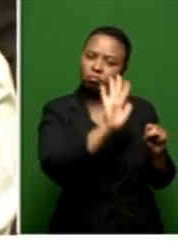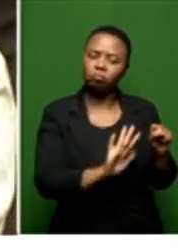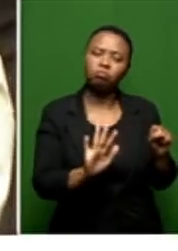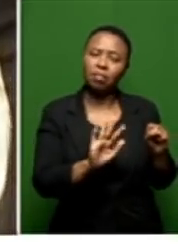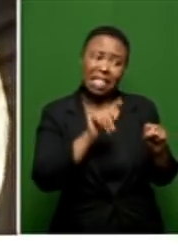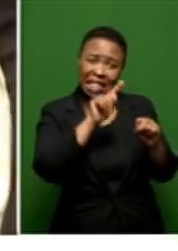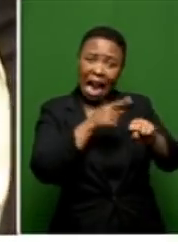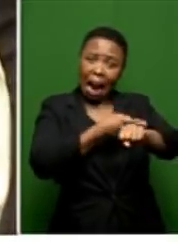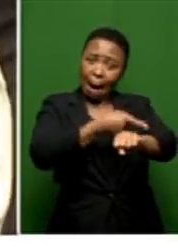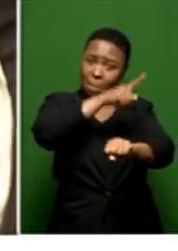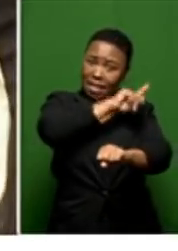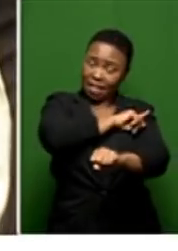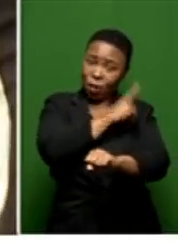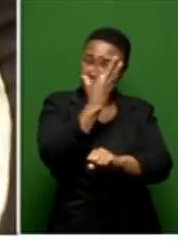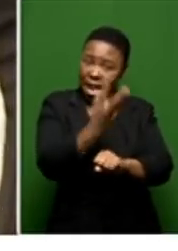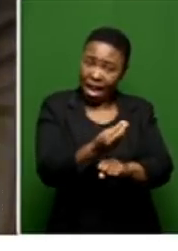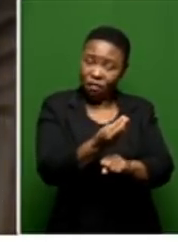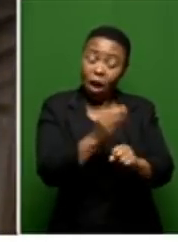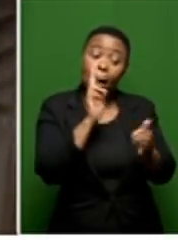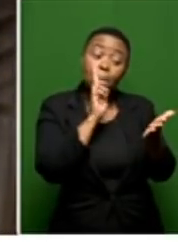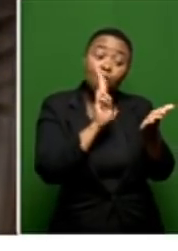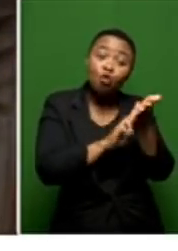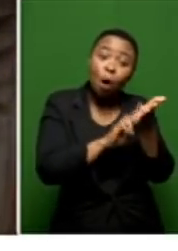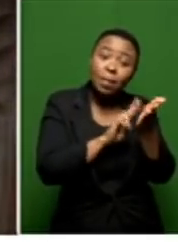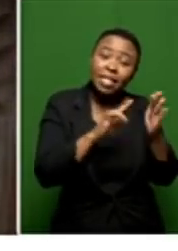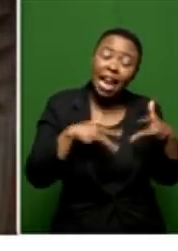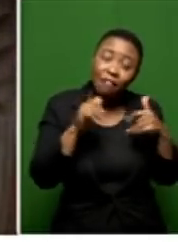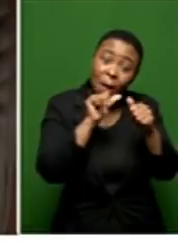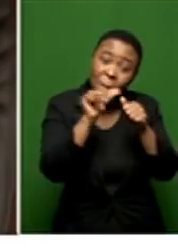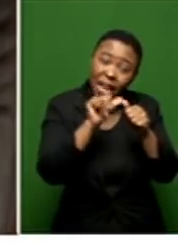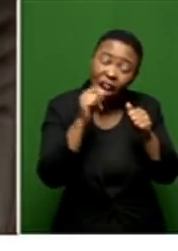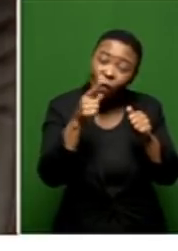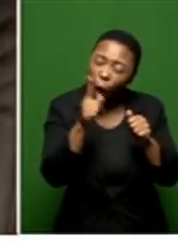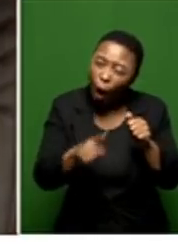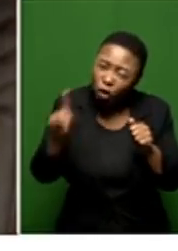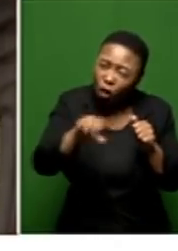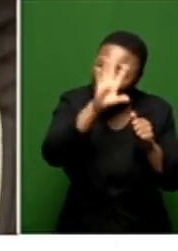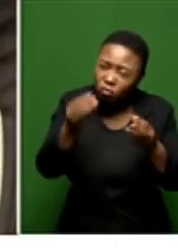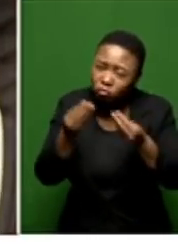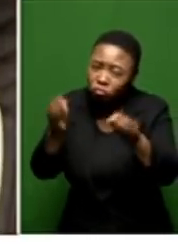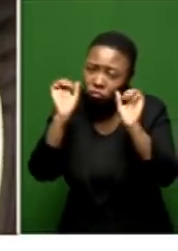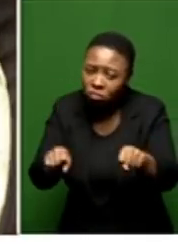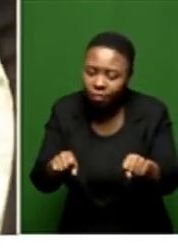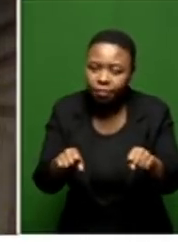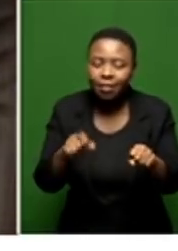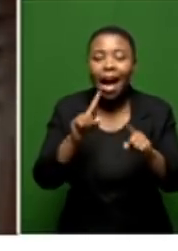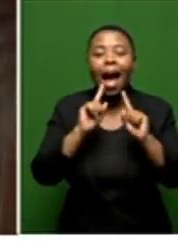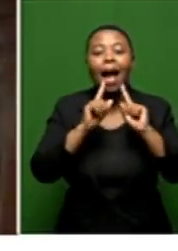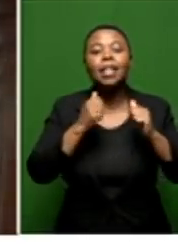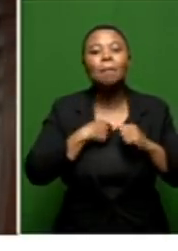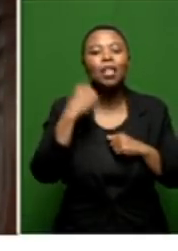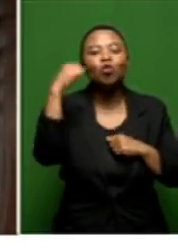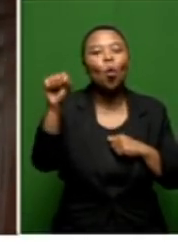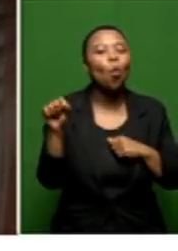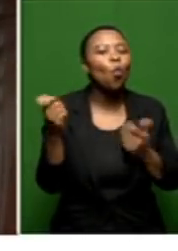the capacity to deliver on the promise of a better life for all South Africans? My answer is no. Should we